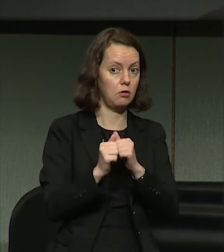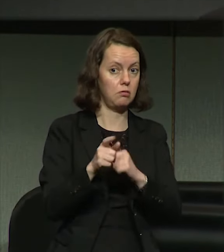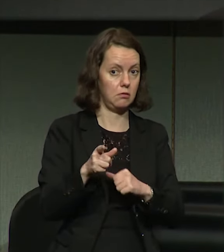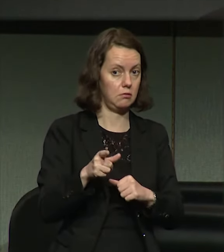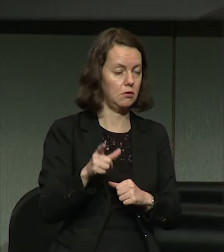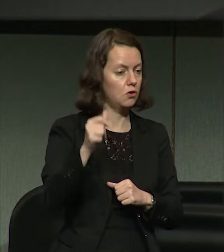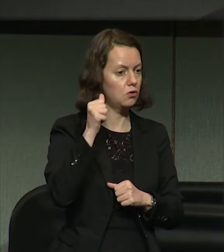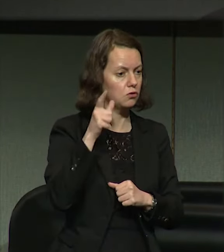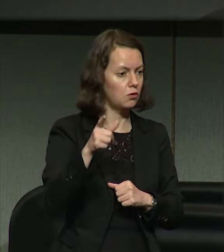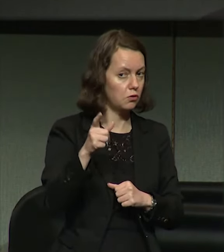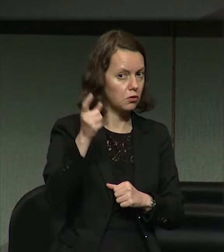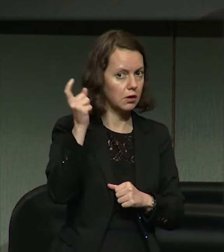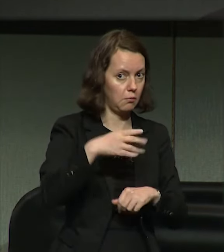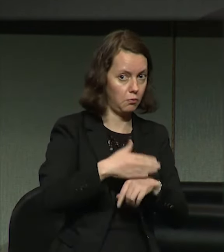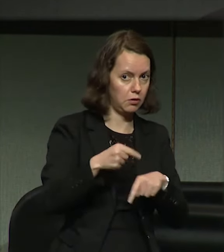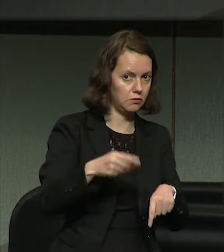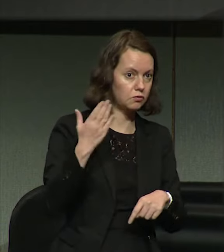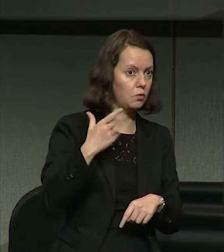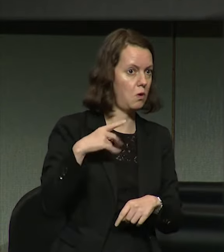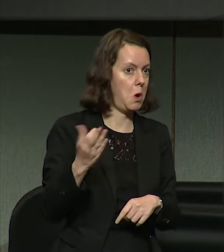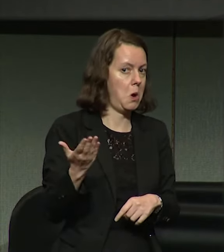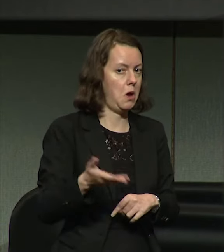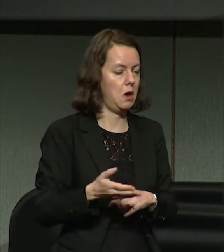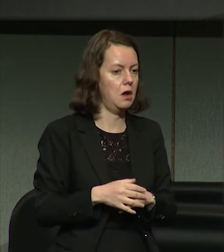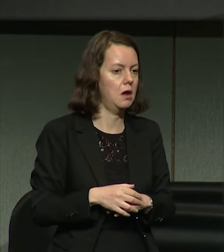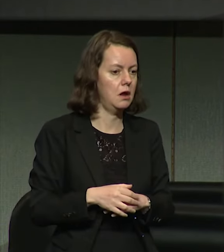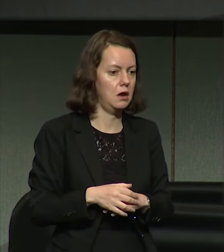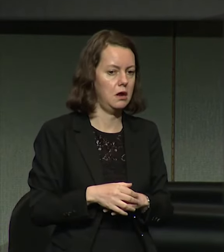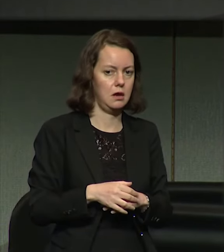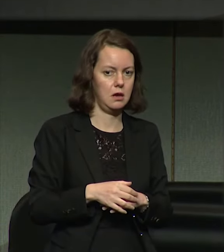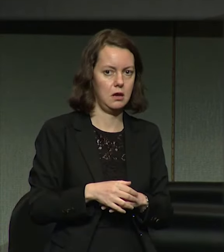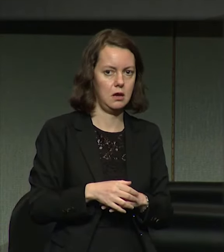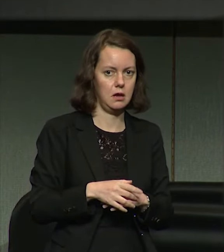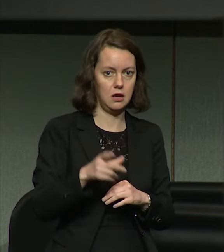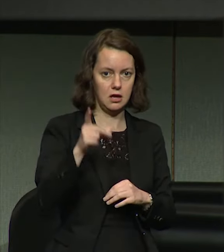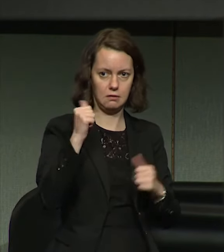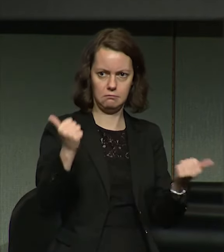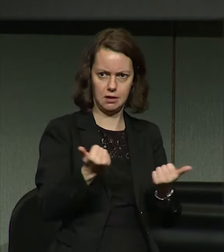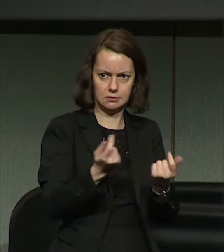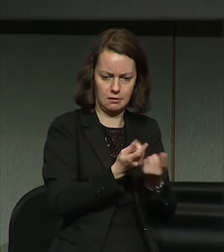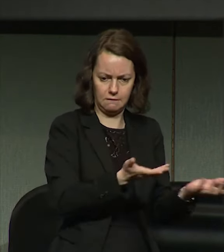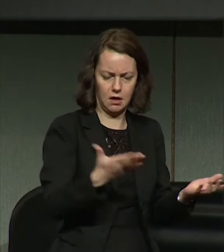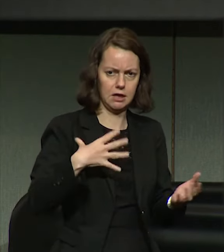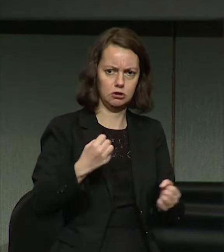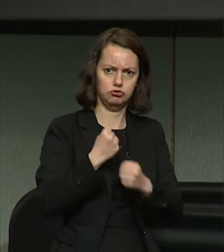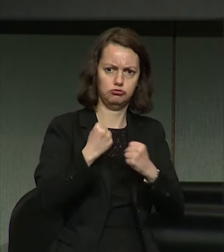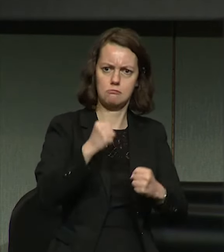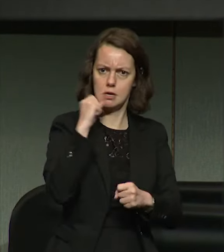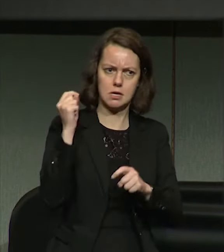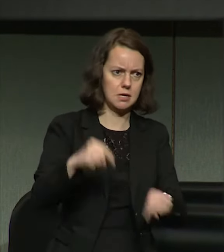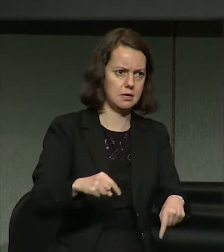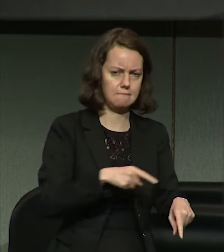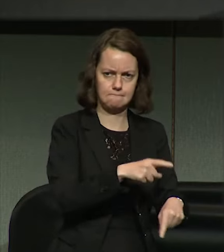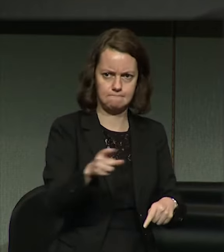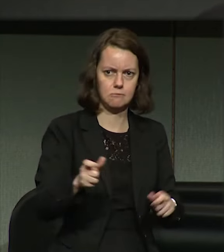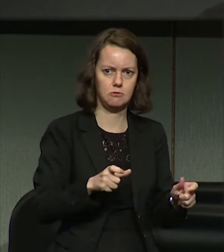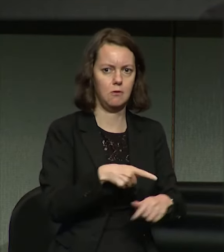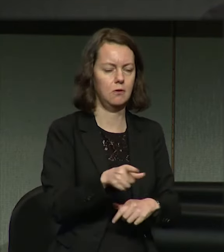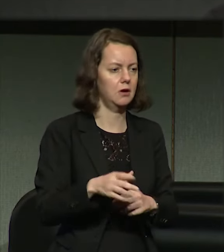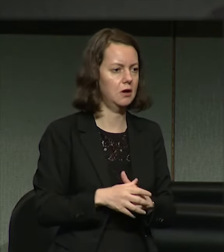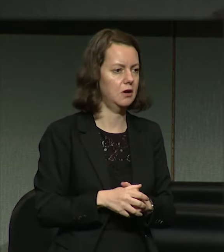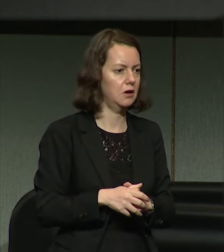have you ever thought about coming to work here at the school with me? I've got nearly all females on staff. I need some strong males in the place.